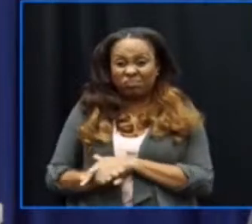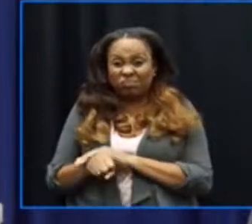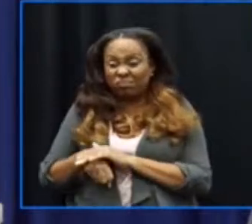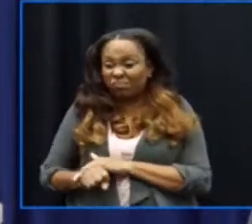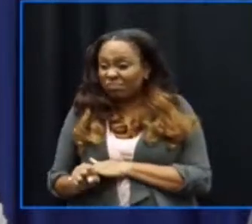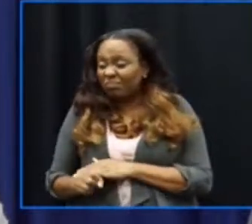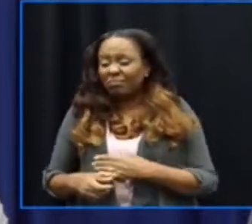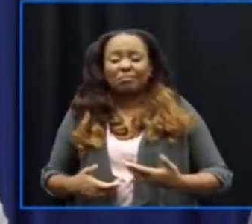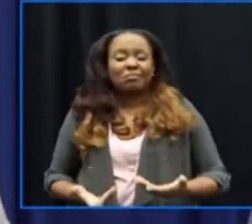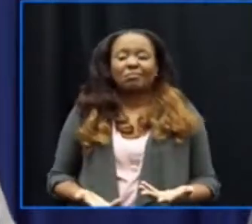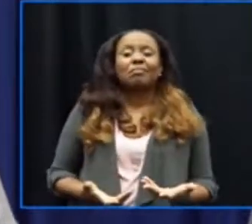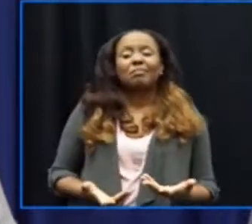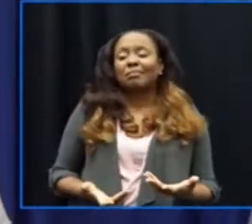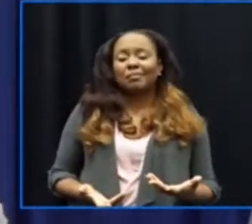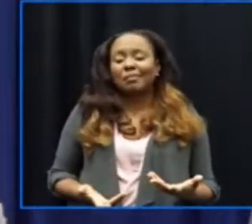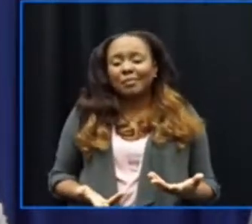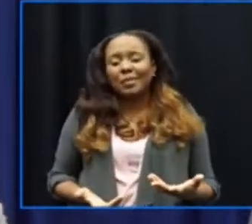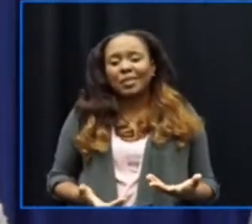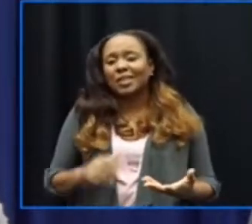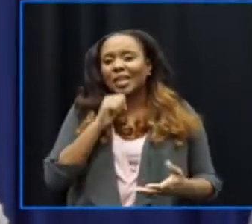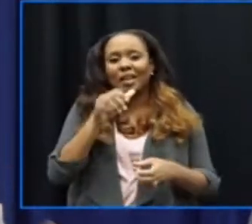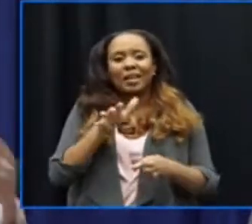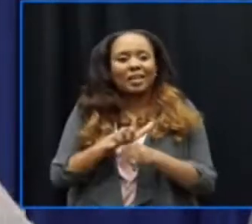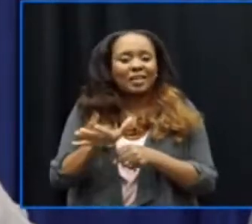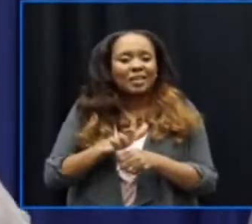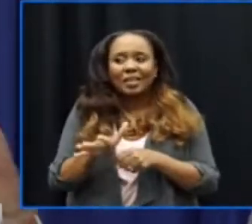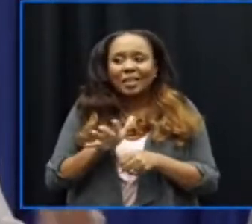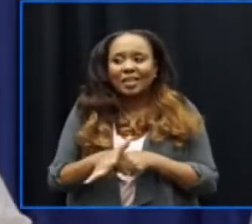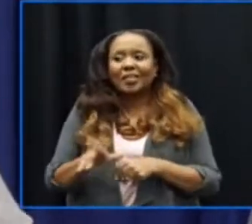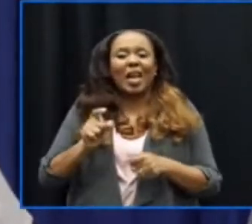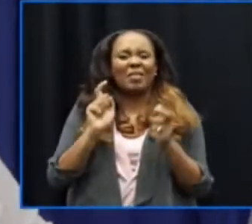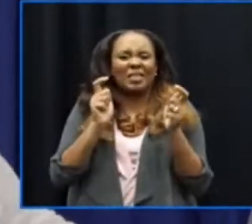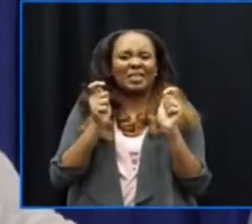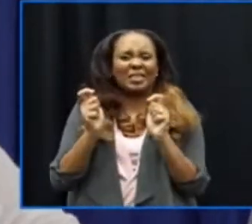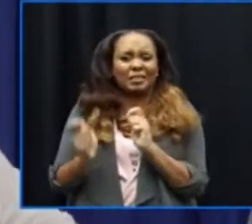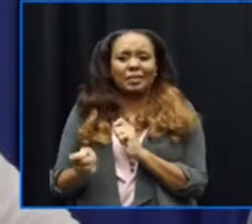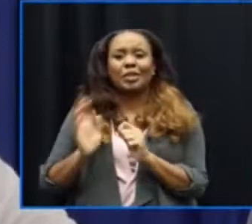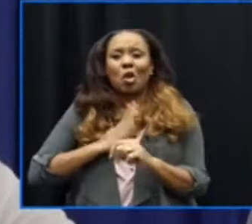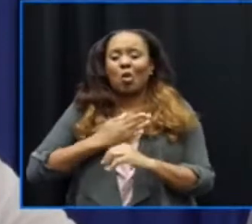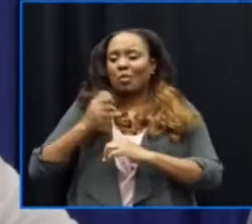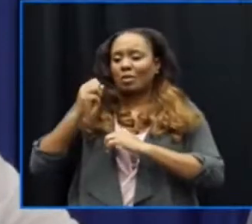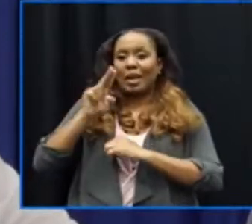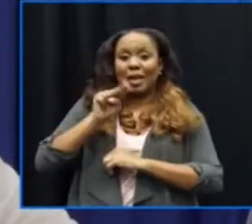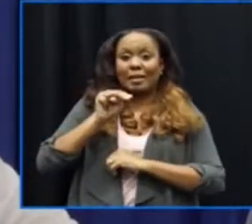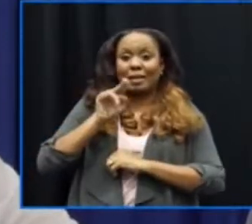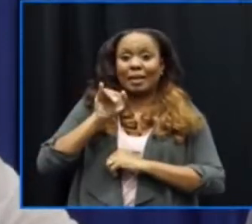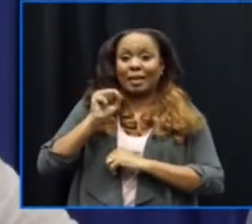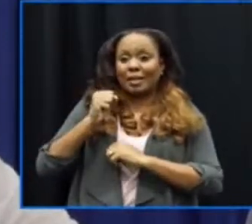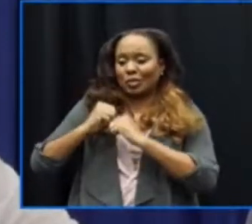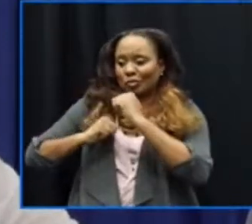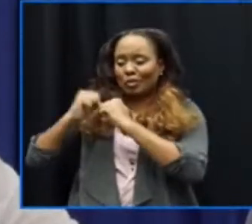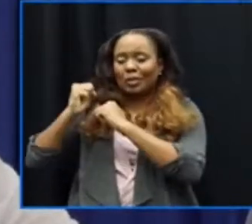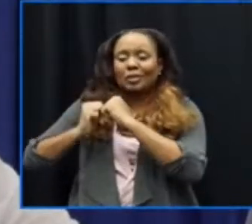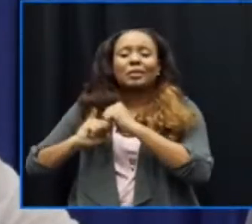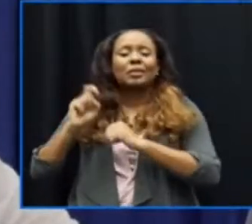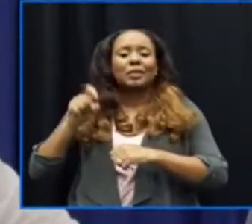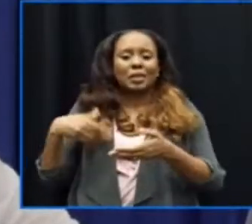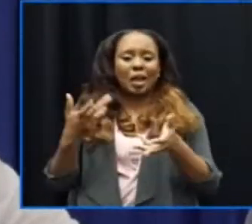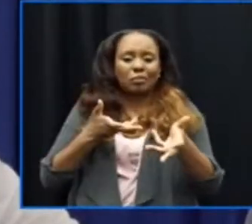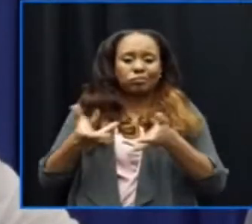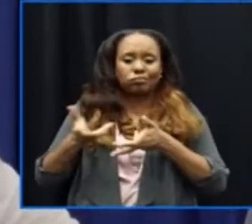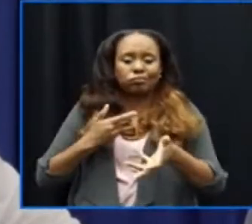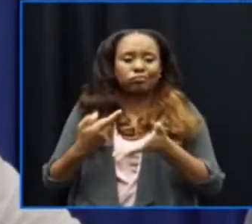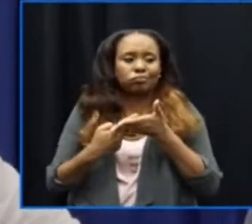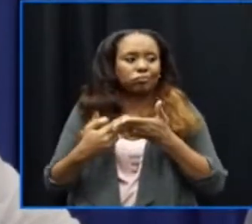able to close that gap in the next 22, 25, 27 years. And therefore, those conversations must take place as